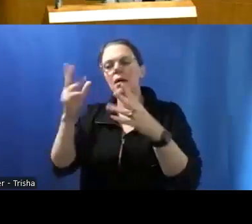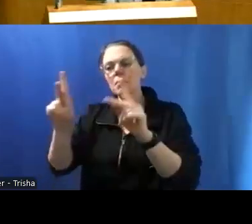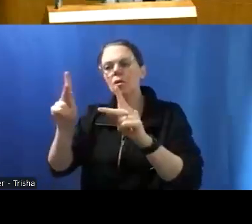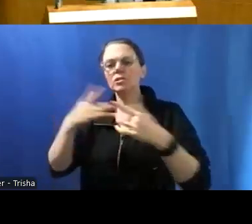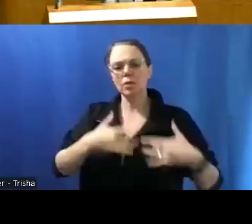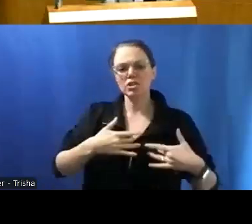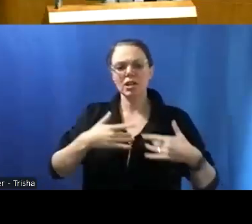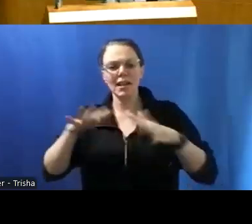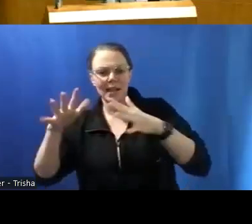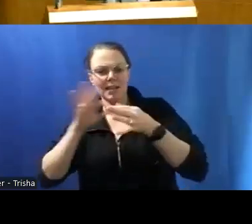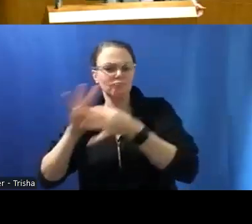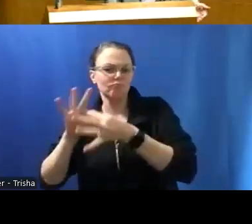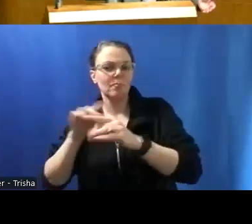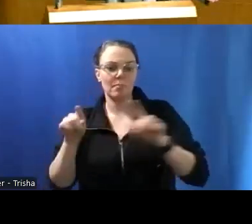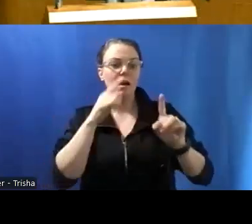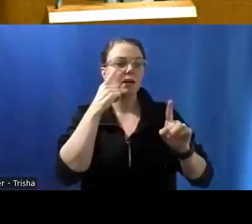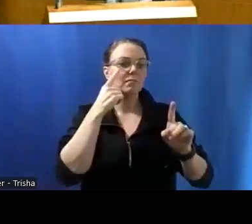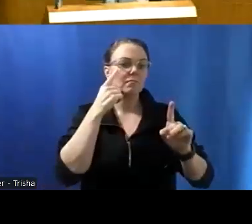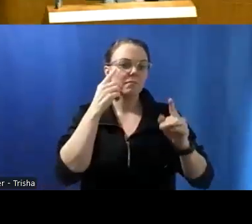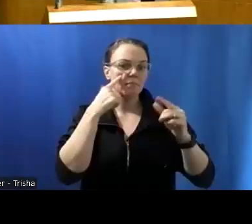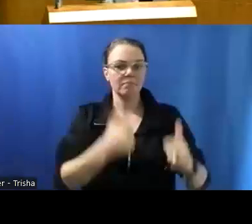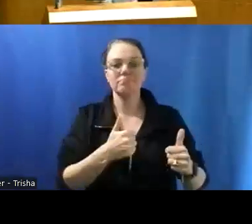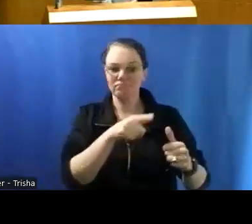Low self-esteem, again, it's as if